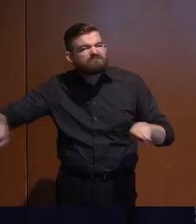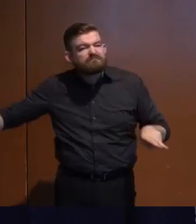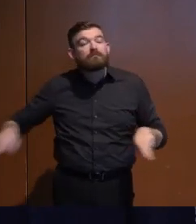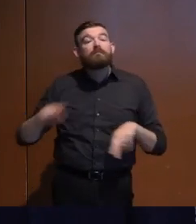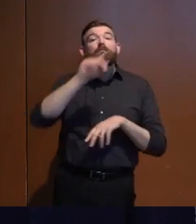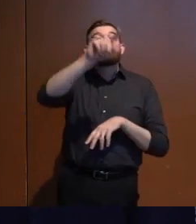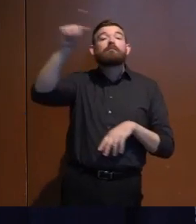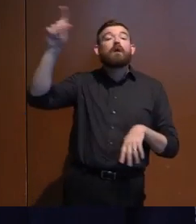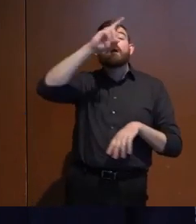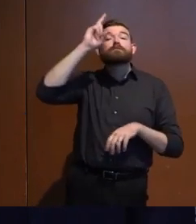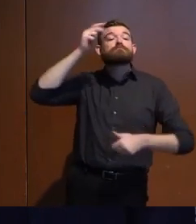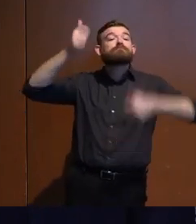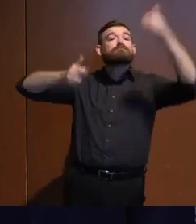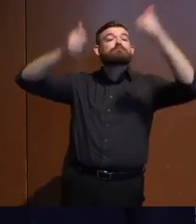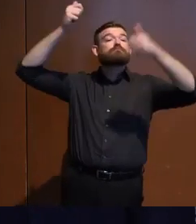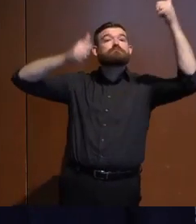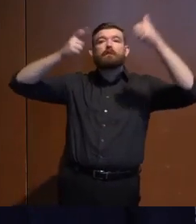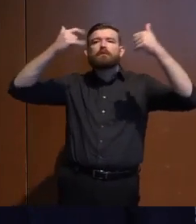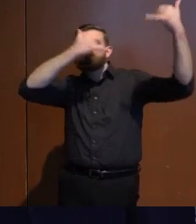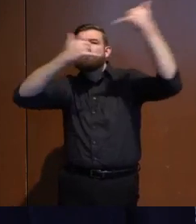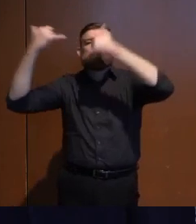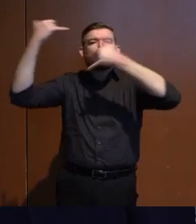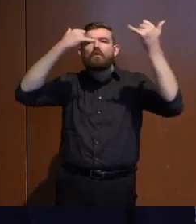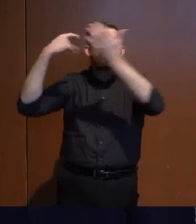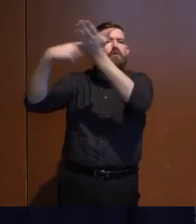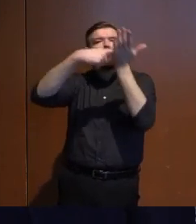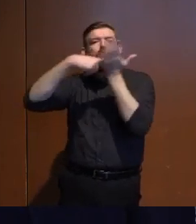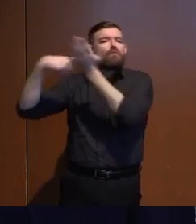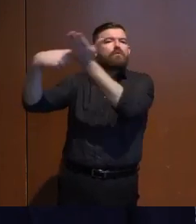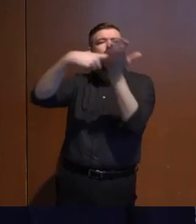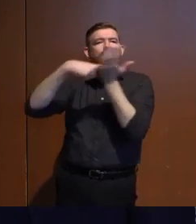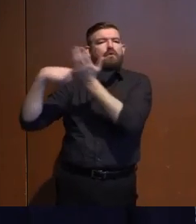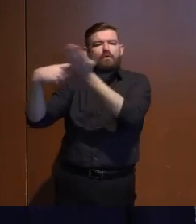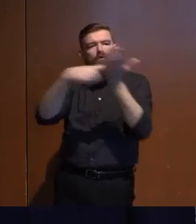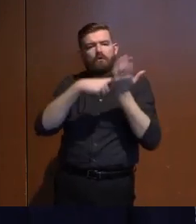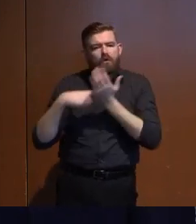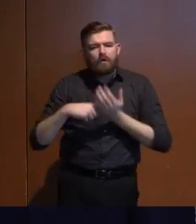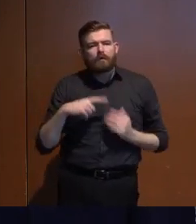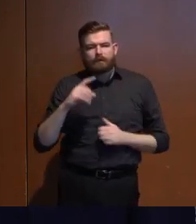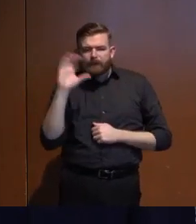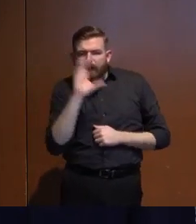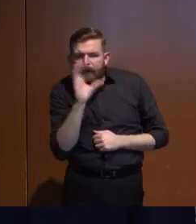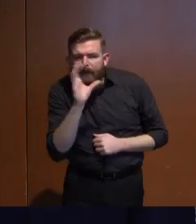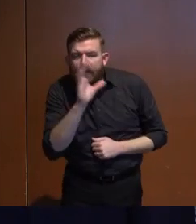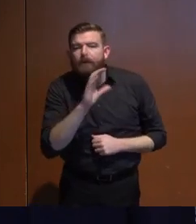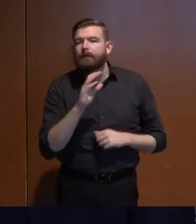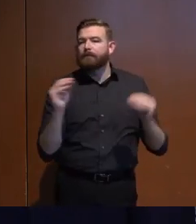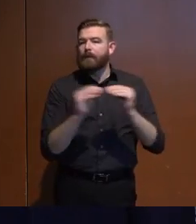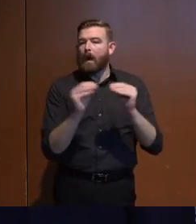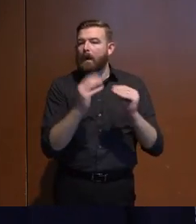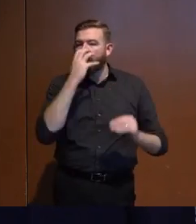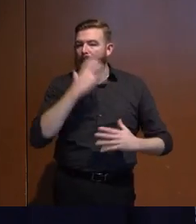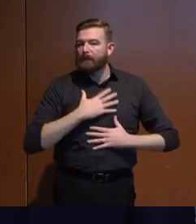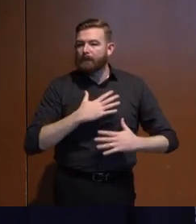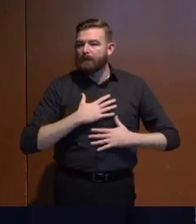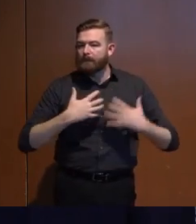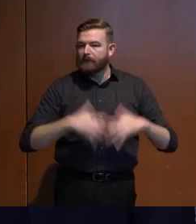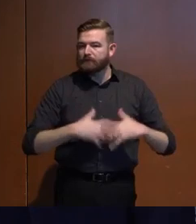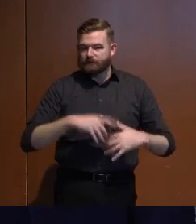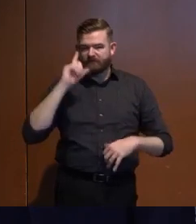necessary equipment, particularly ventilators, are available for the patients who need them.